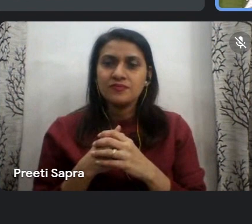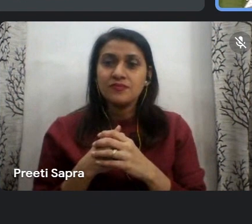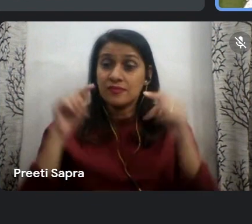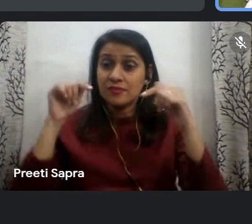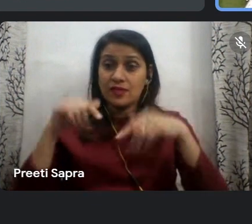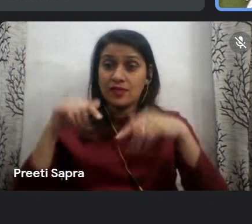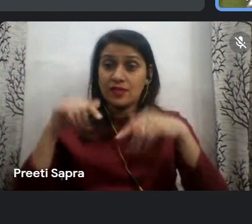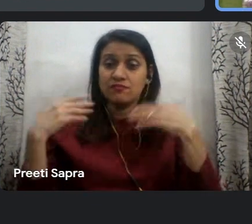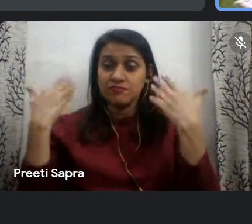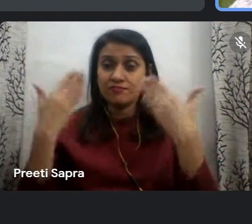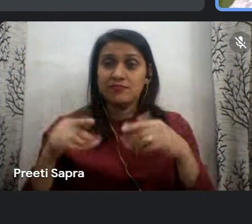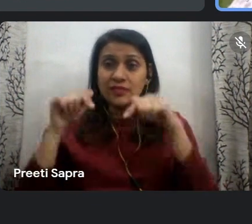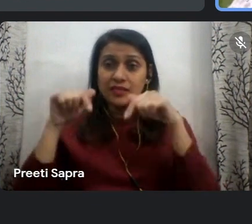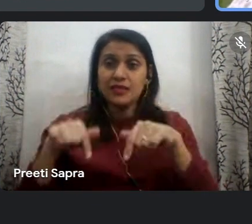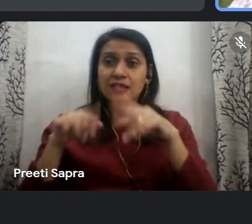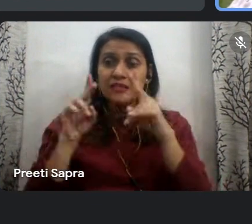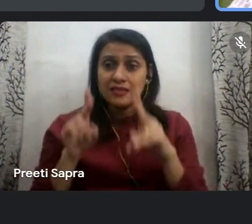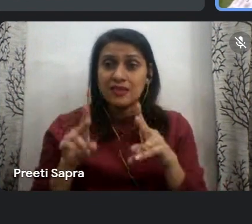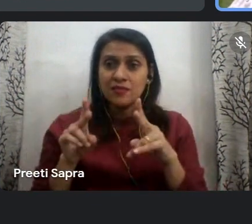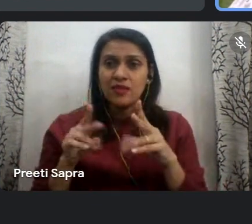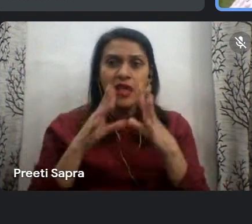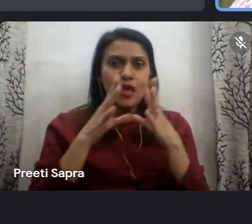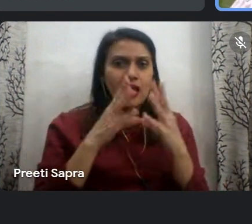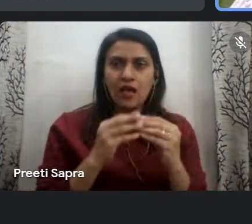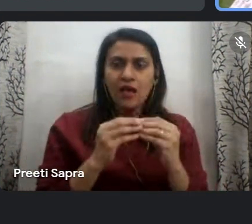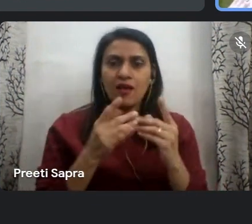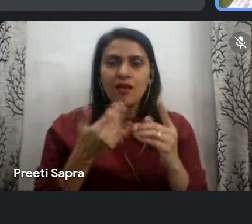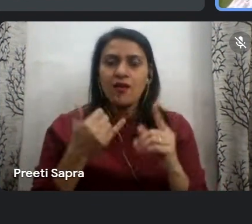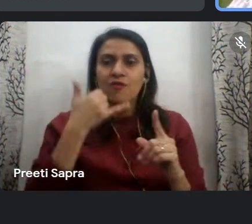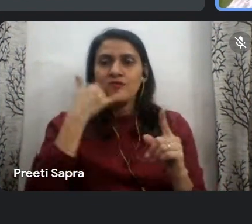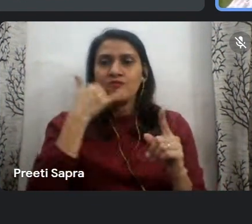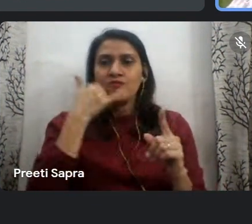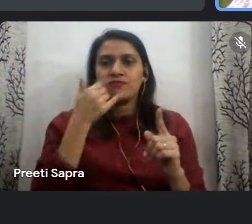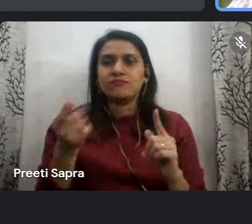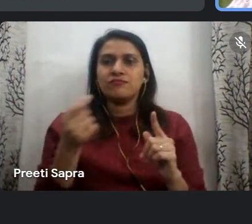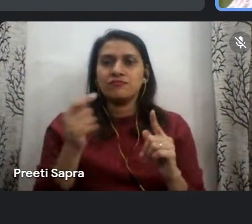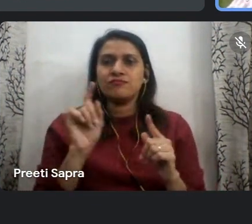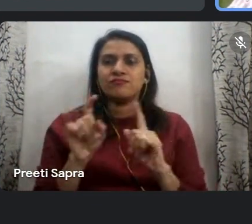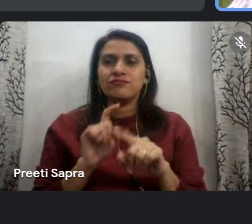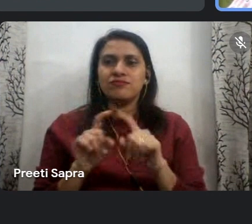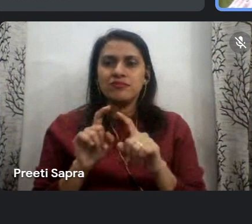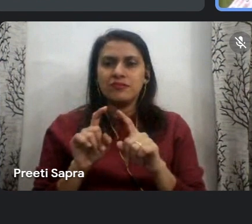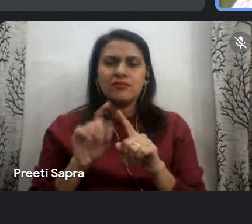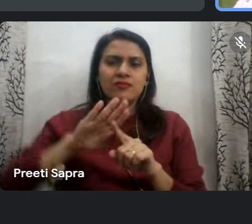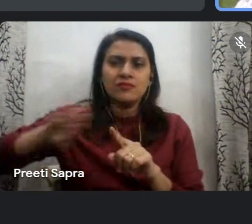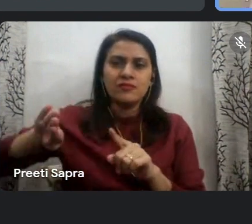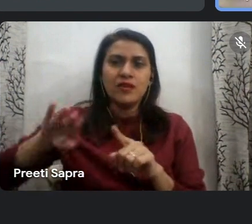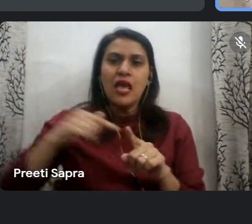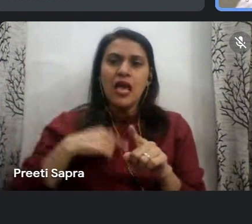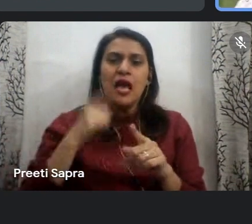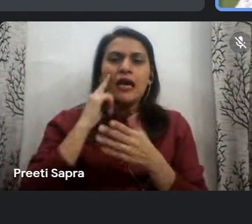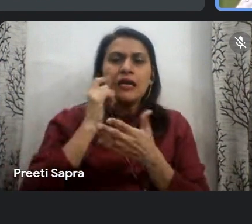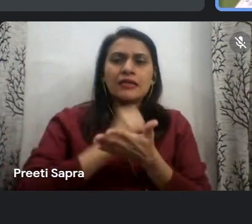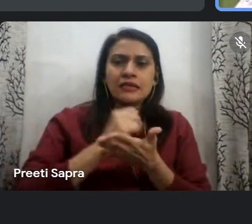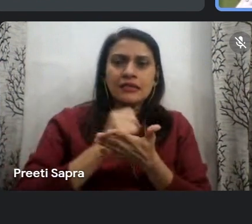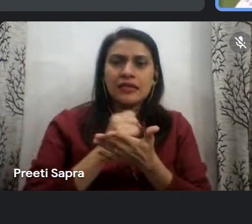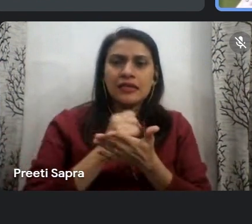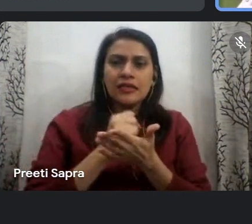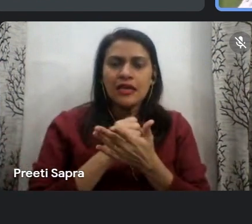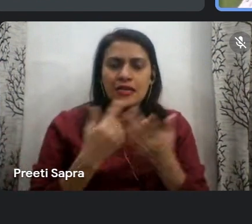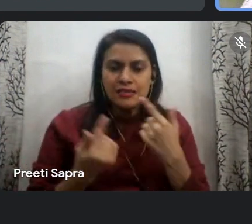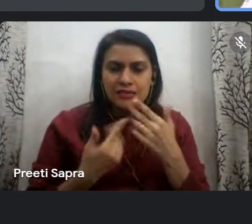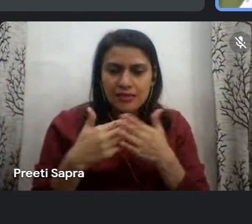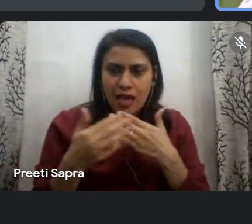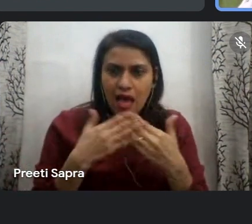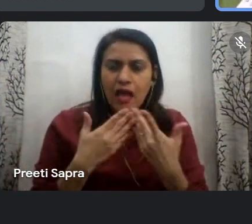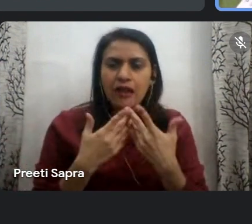date, even though I have a calculator on my phone, I will try and do that whatever calculation I need to do in